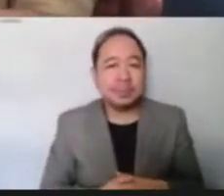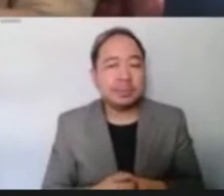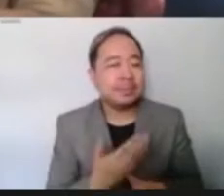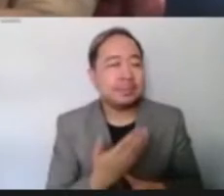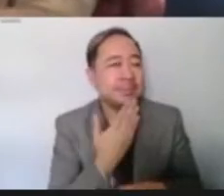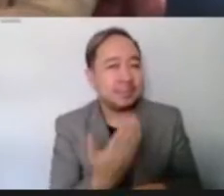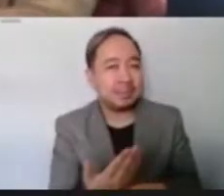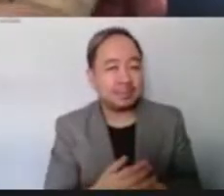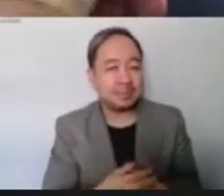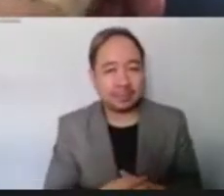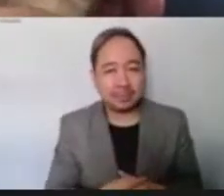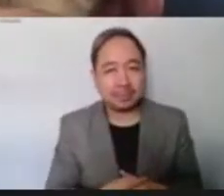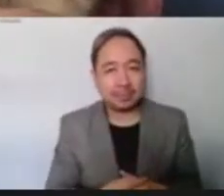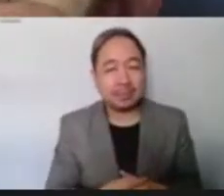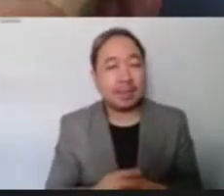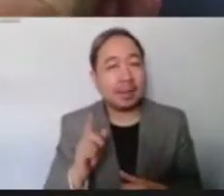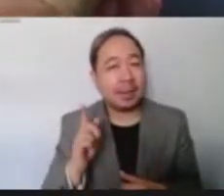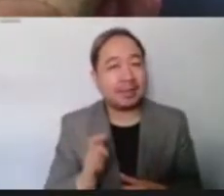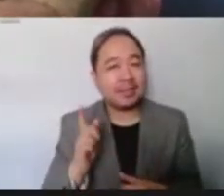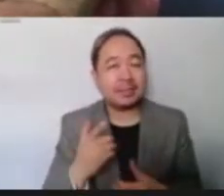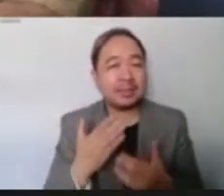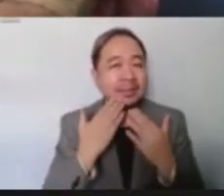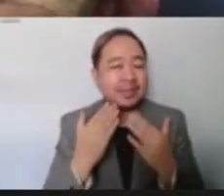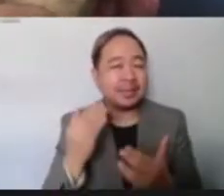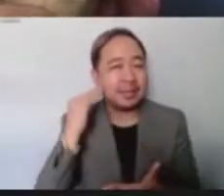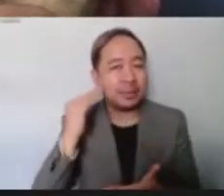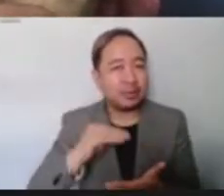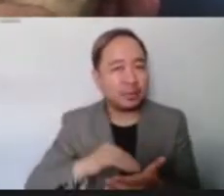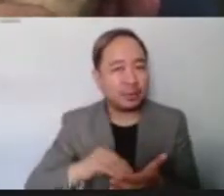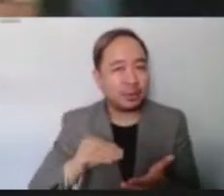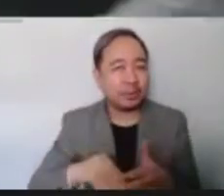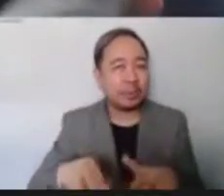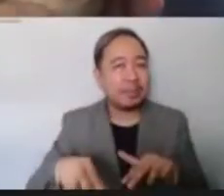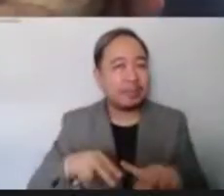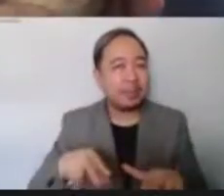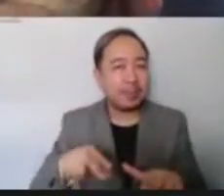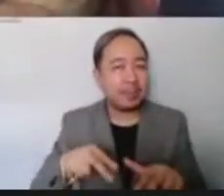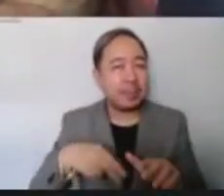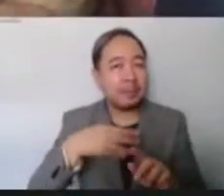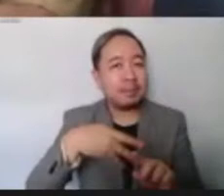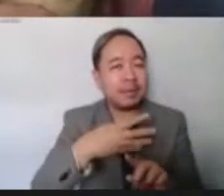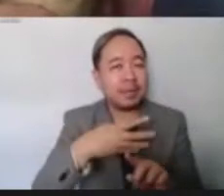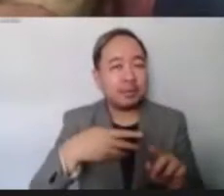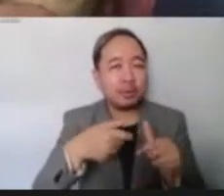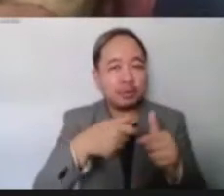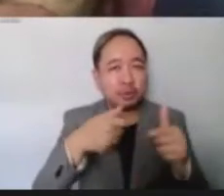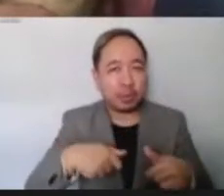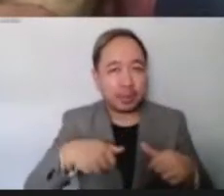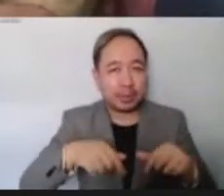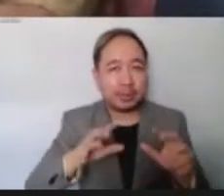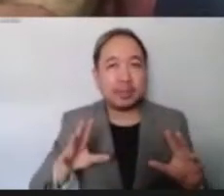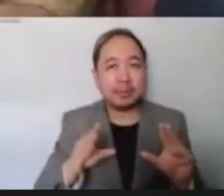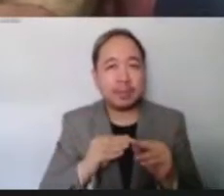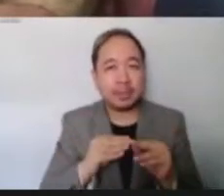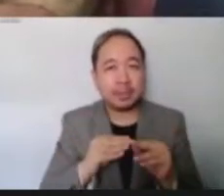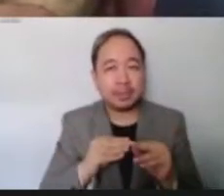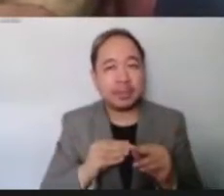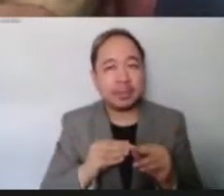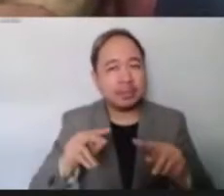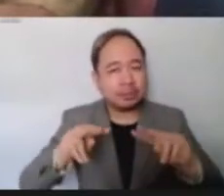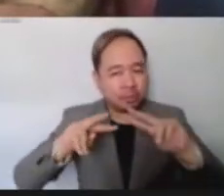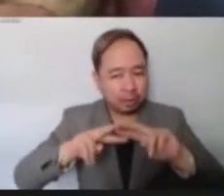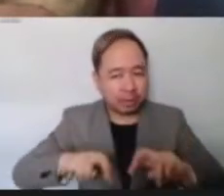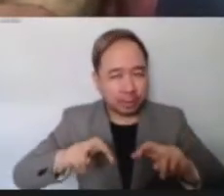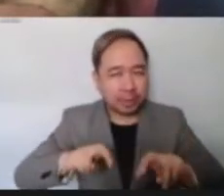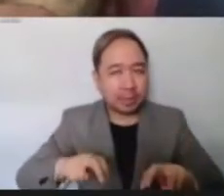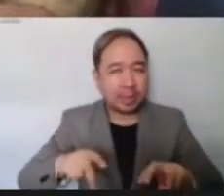chair at the outset I thank the Secretariat for the preparation of the background documents for this committee meeting which examines the